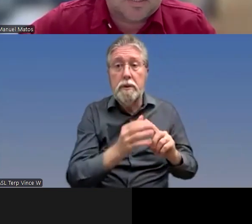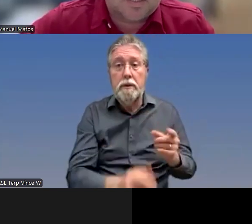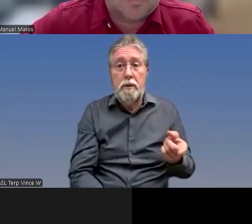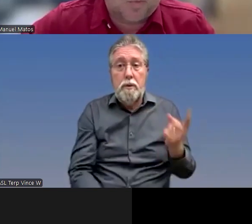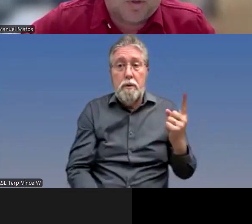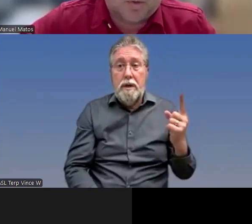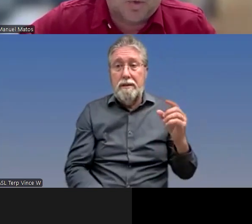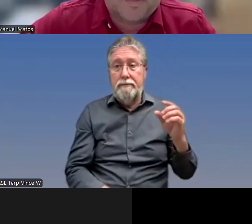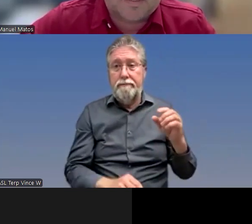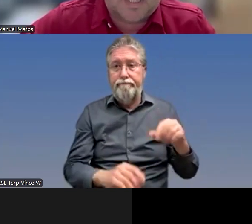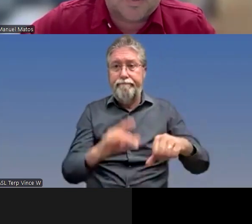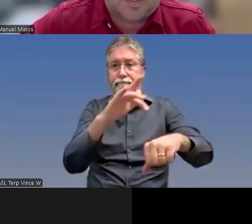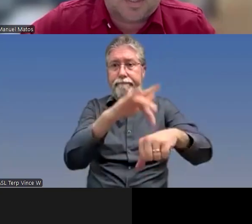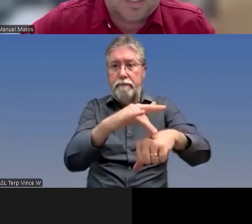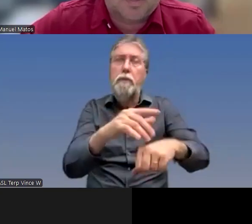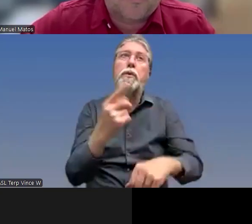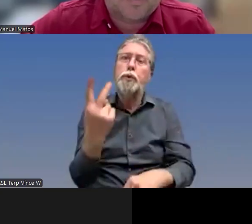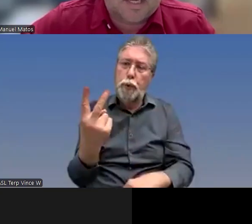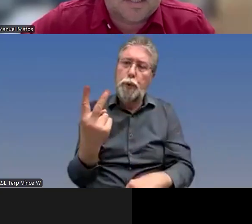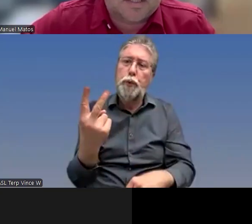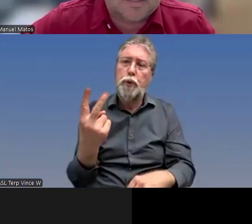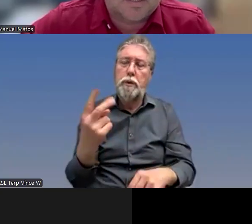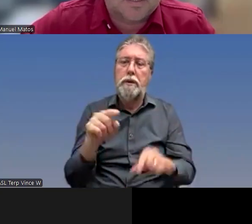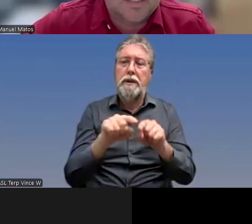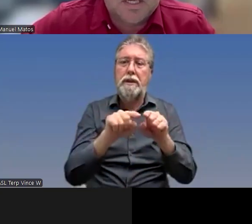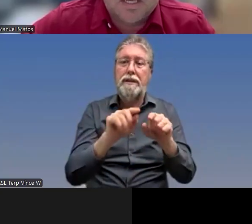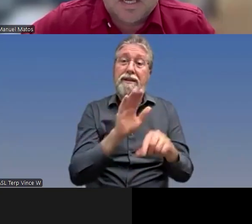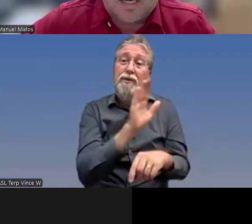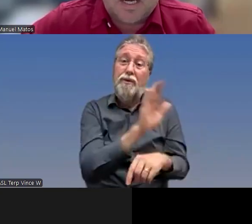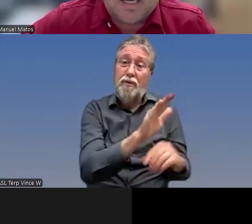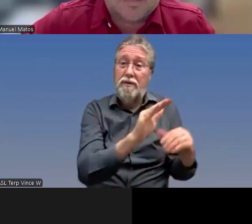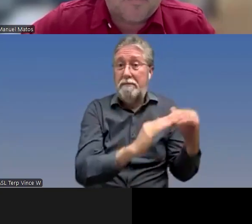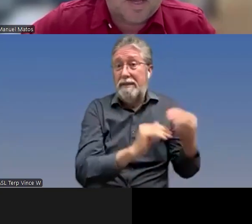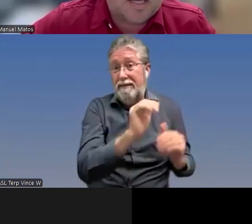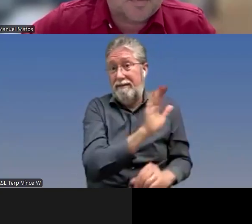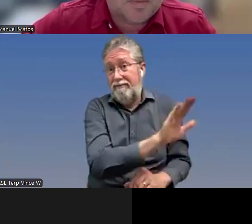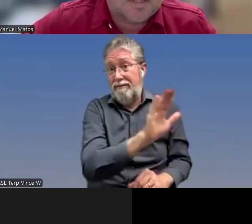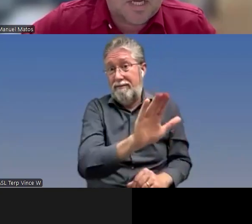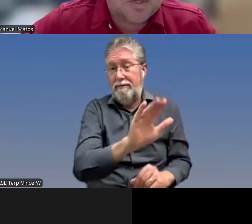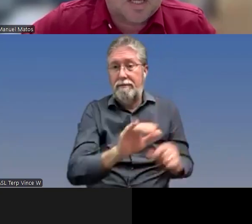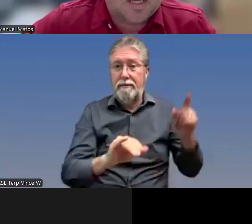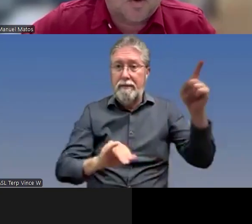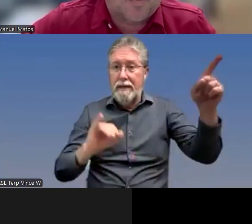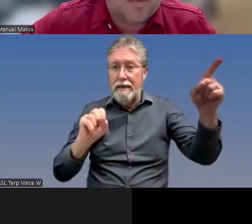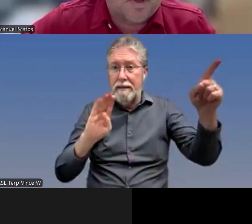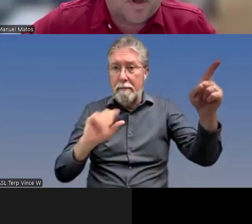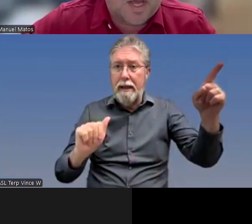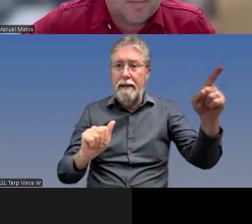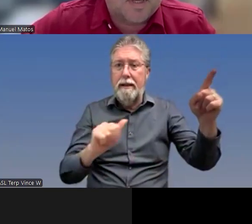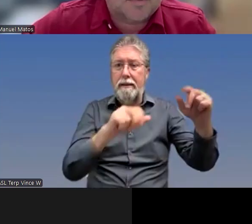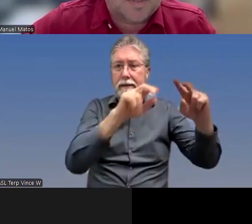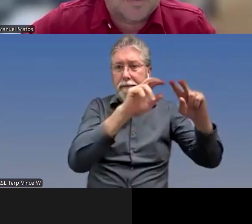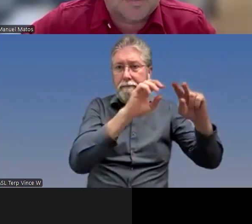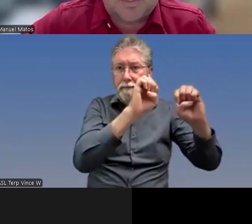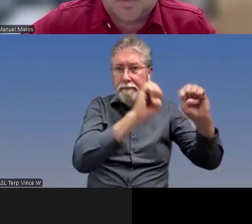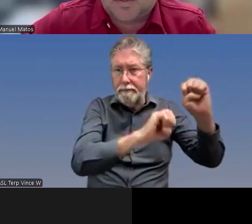stations the 2 of the stations are in their facilities in the Isabela Experiment Station and the Upper